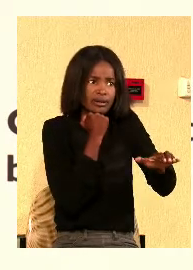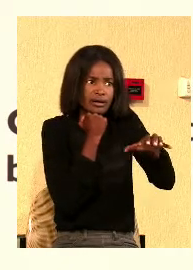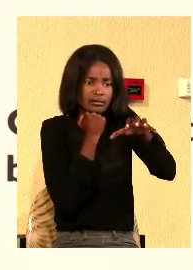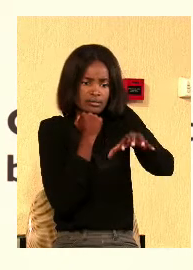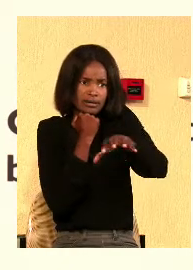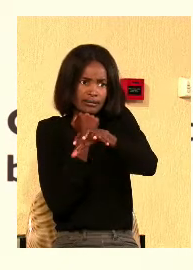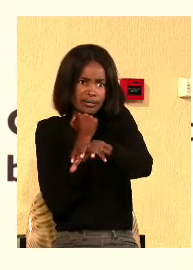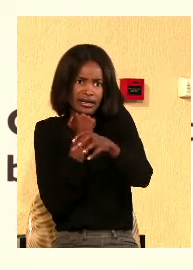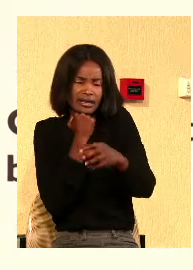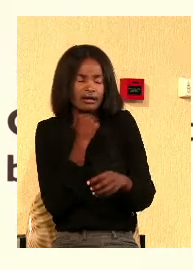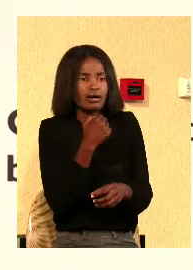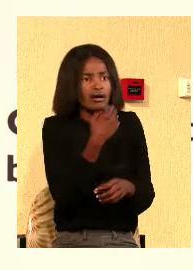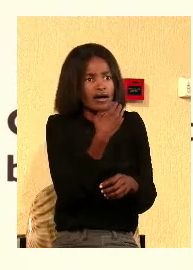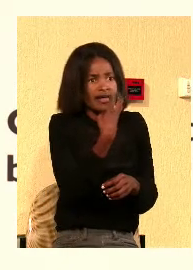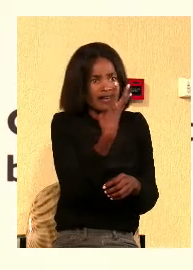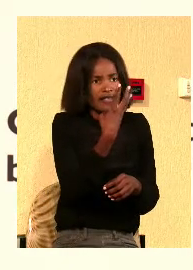able to run